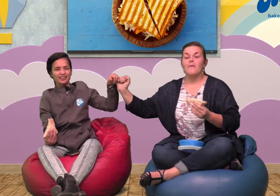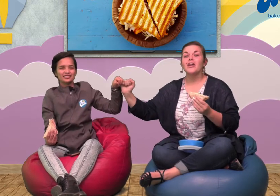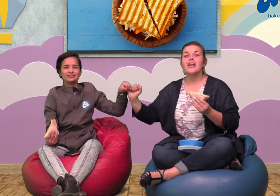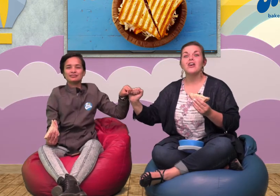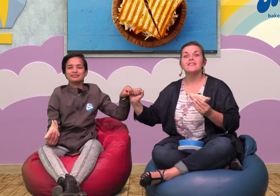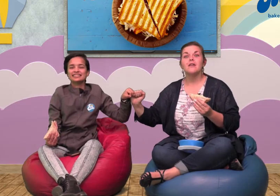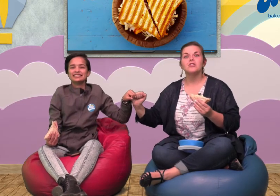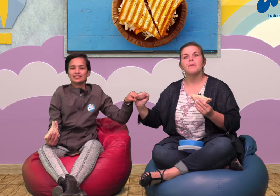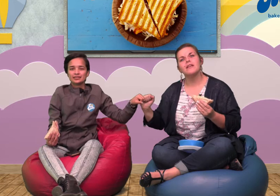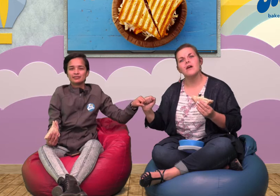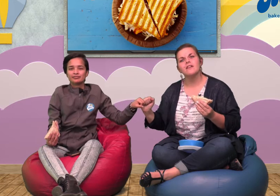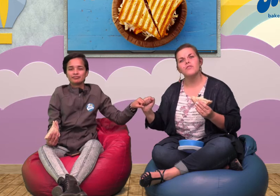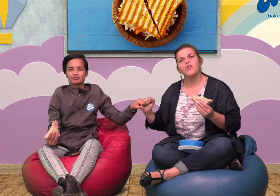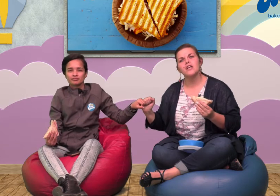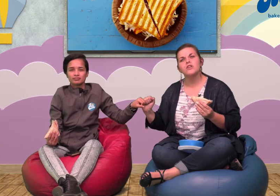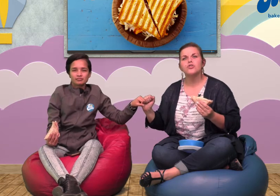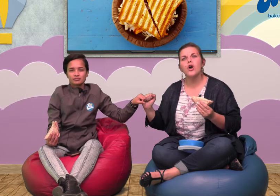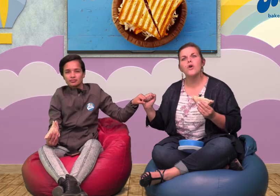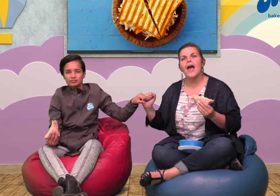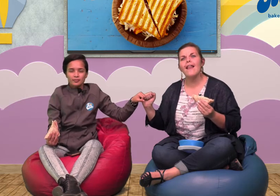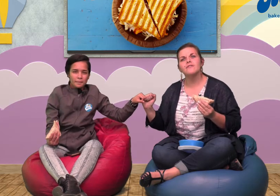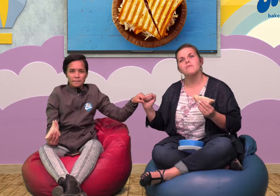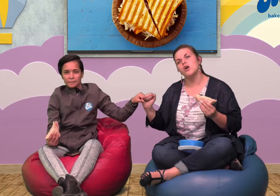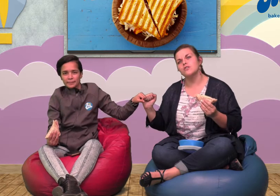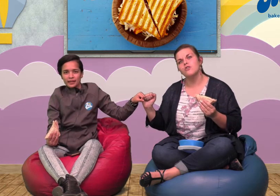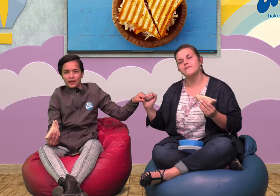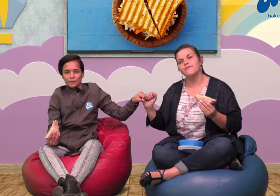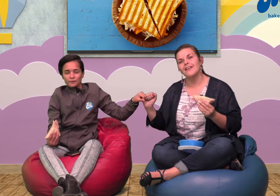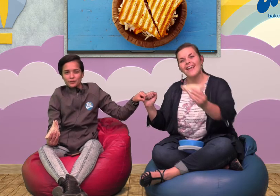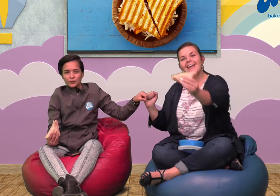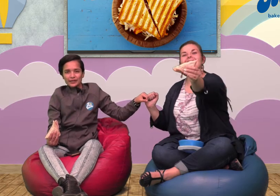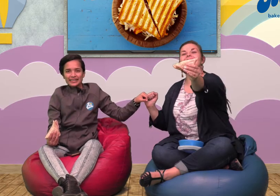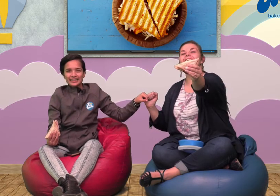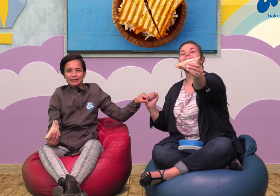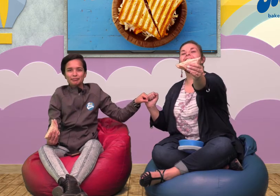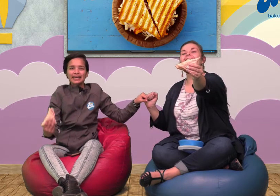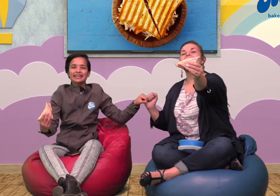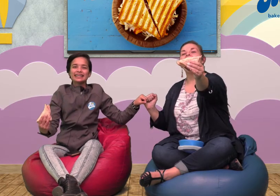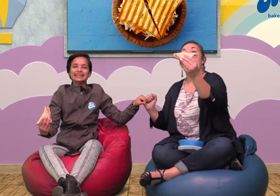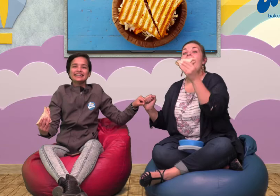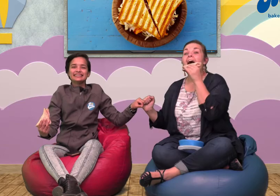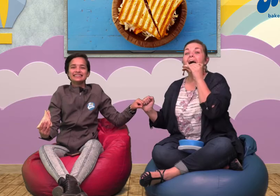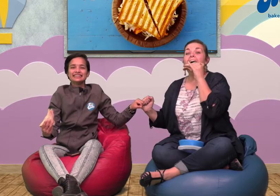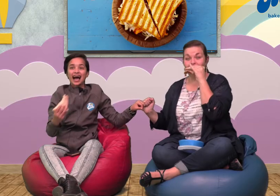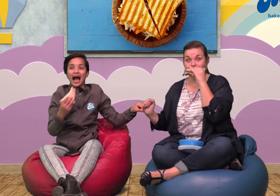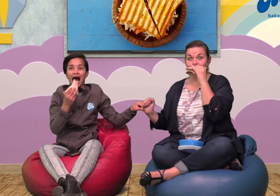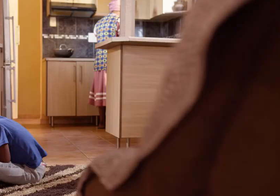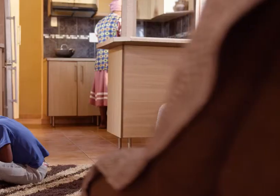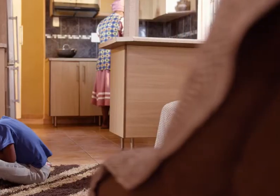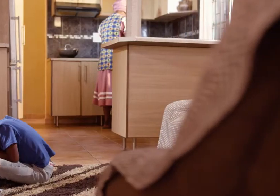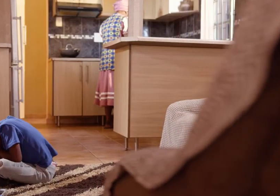Okay, we're going to eat our sandwich, but now it's time for you guys to go and have some arts and crafts fun. Enjoy!